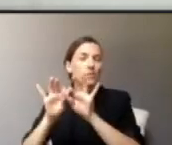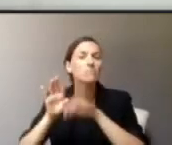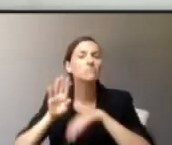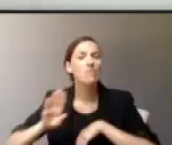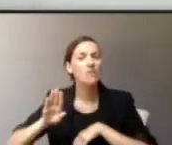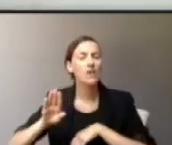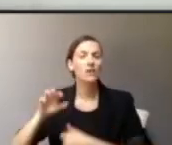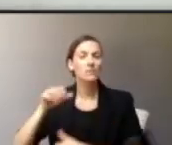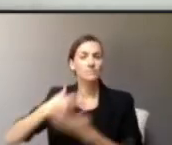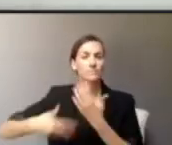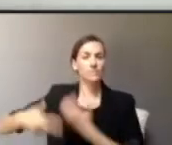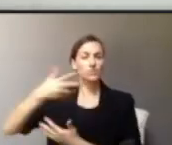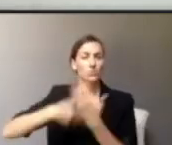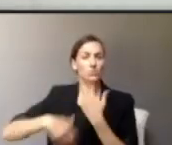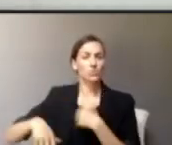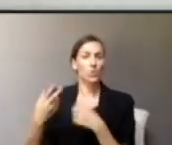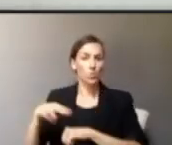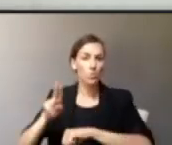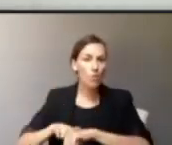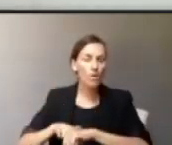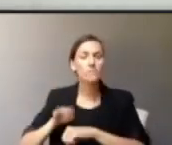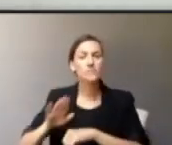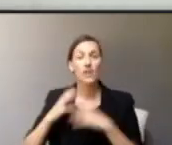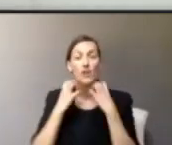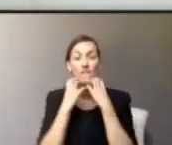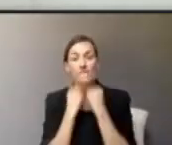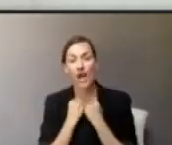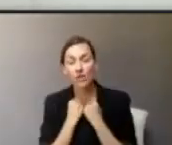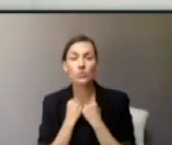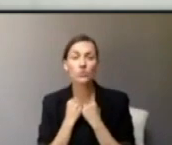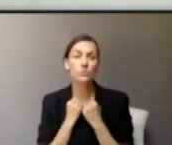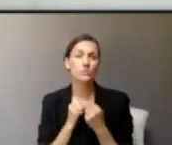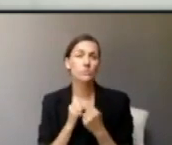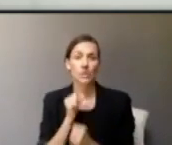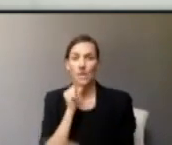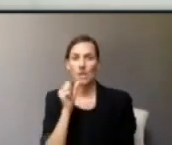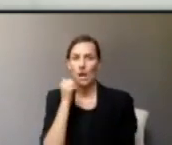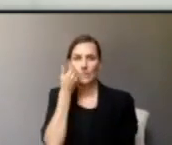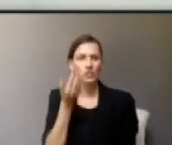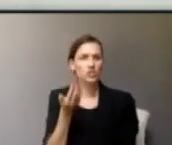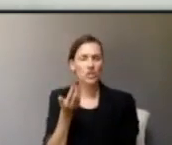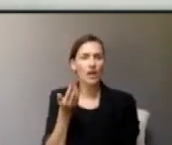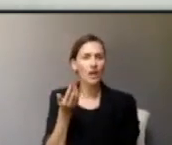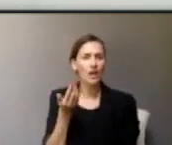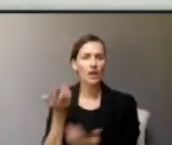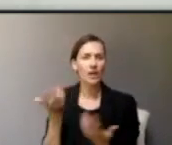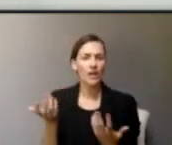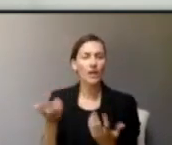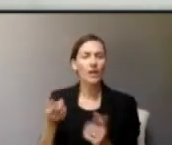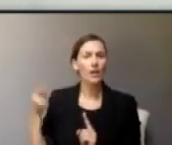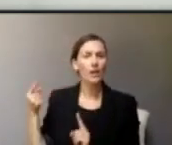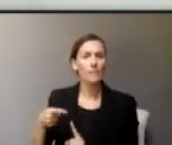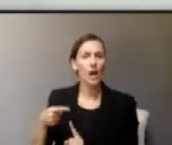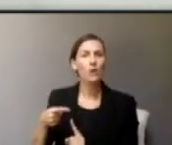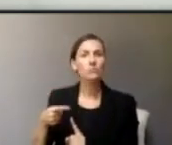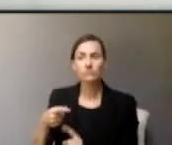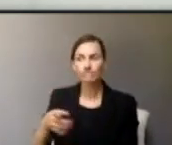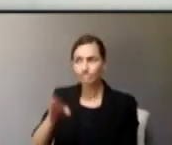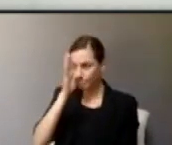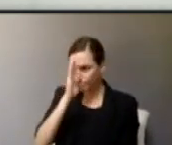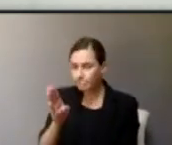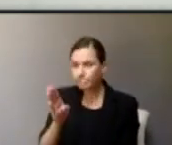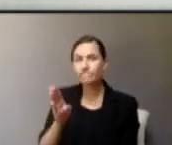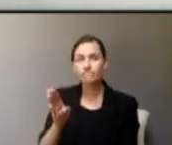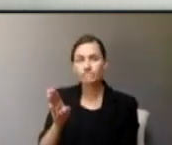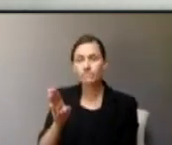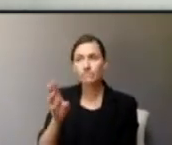norms, respecting the community values, and not being shy about being deliberate